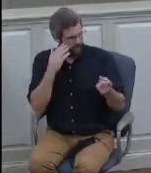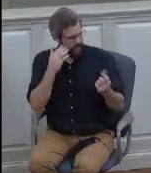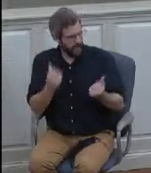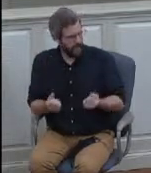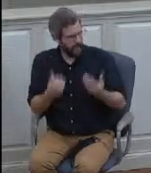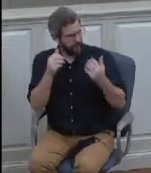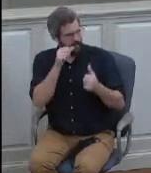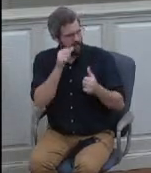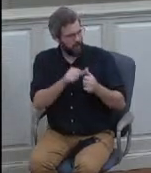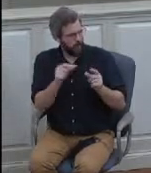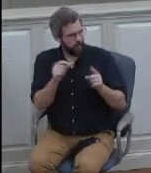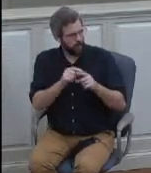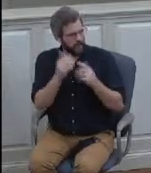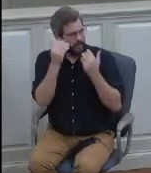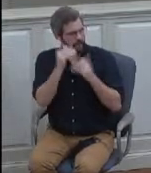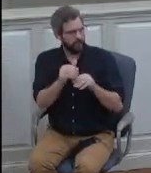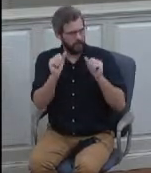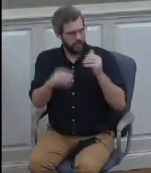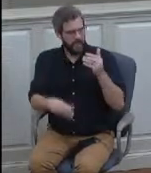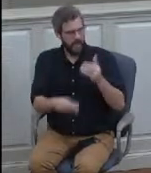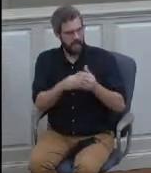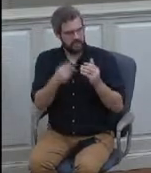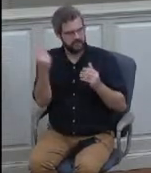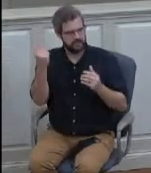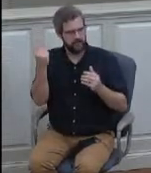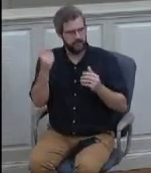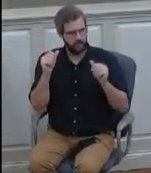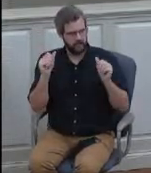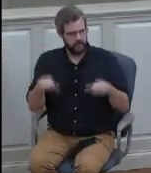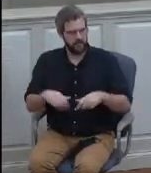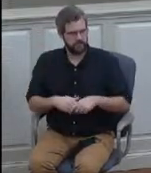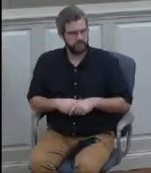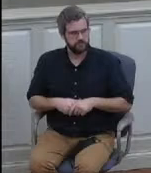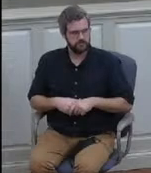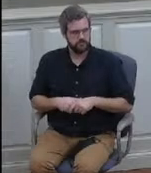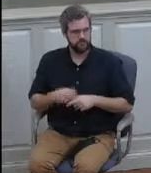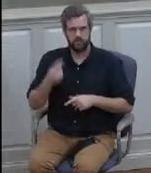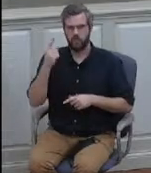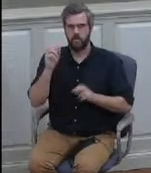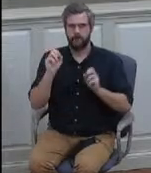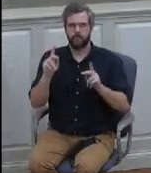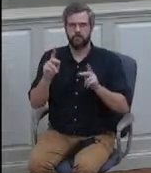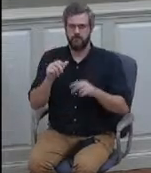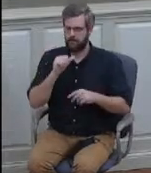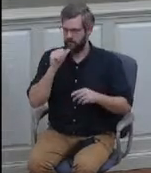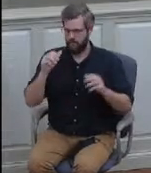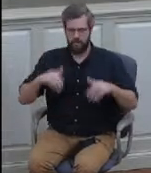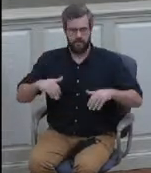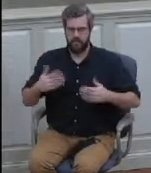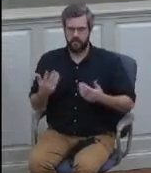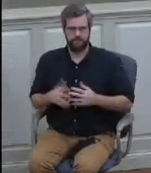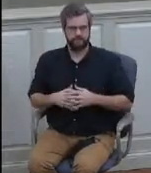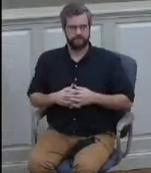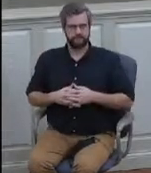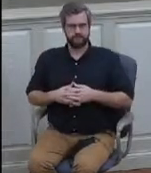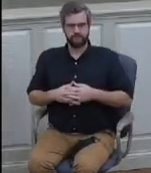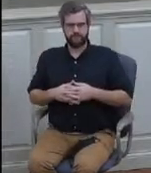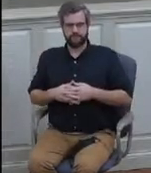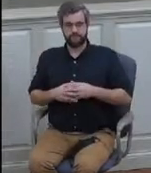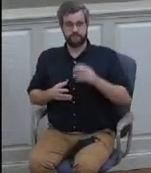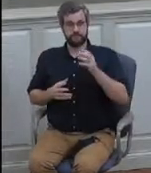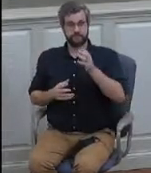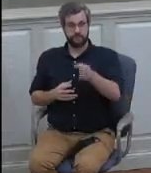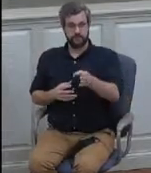many words, but we need to do that. That would be one opportunity that we've not done yet. Mm-hmm. I mean,